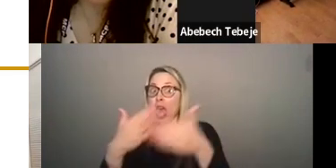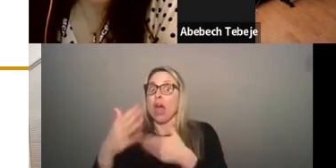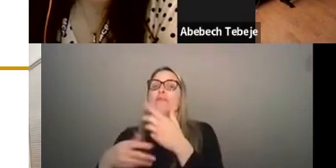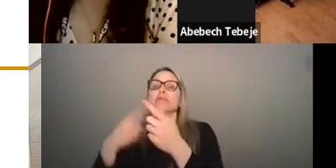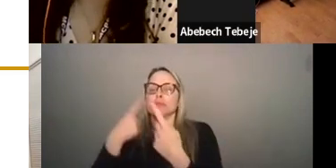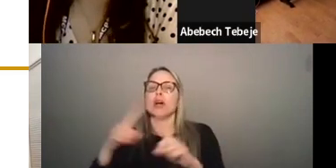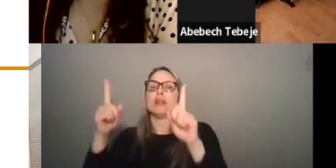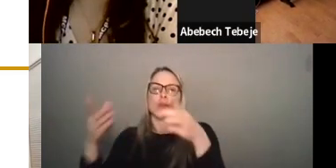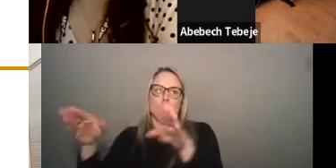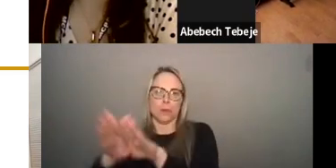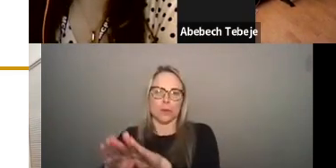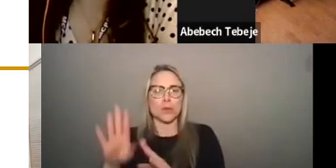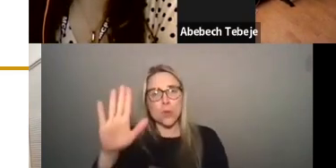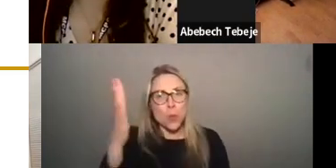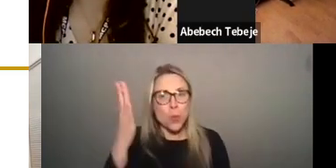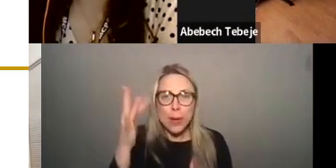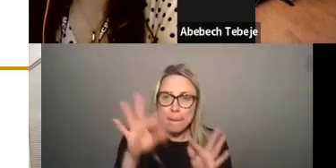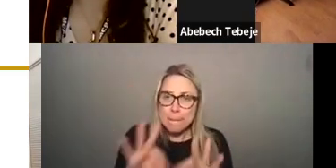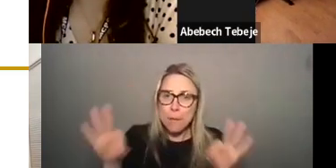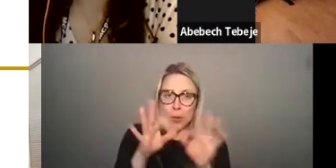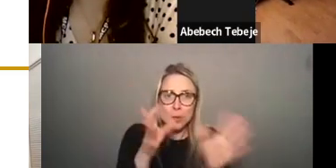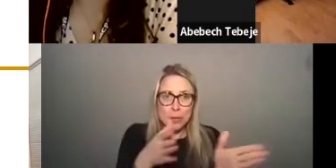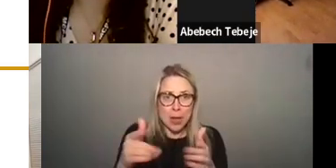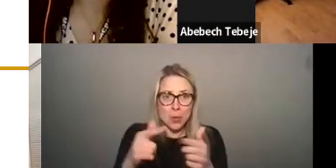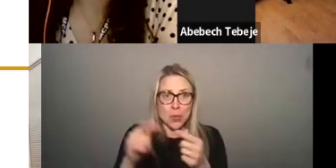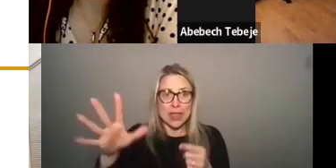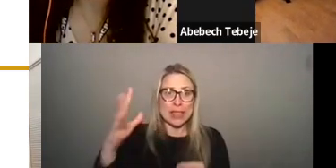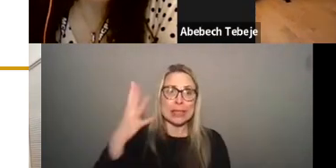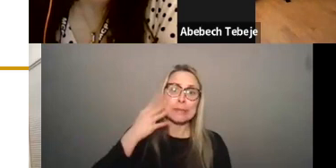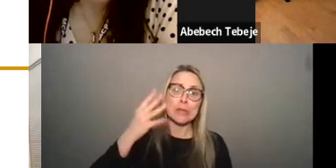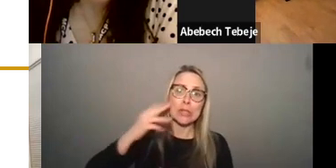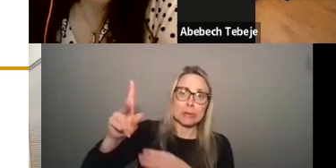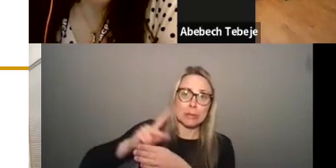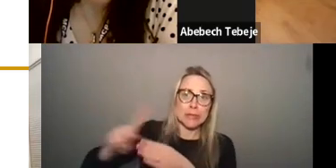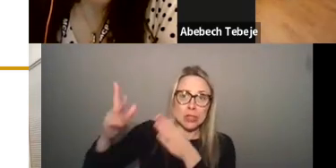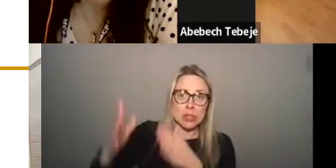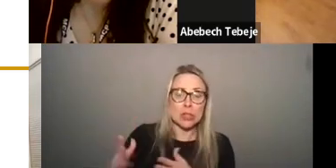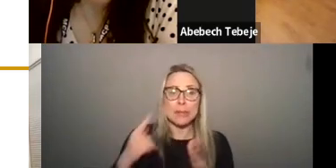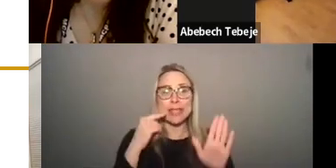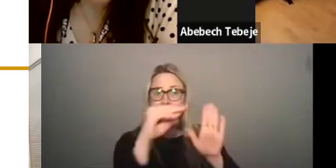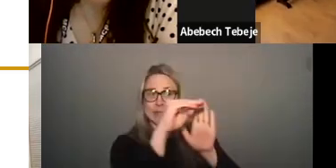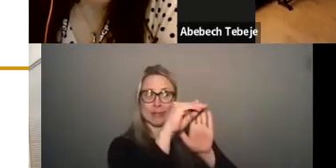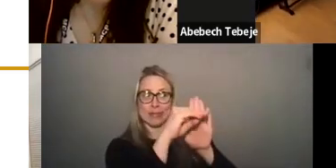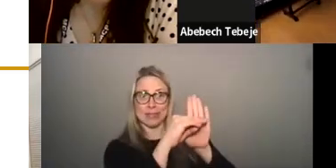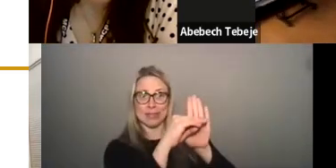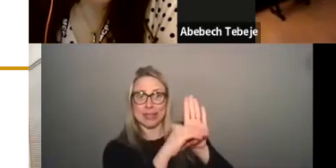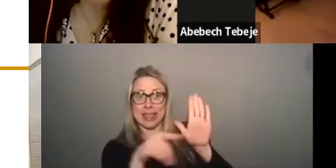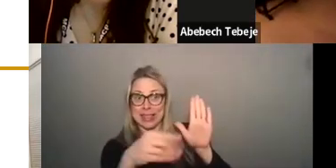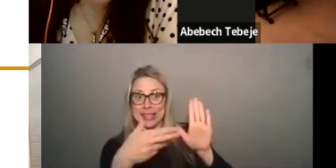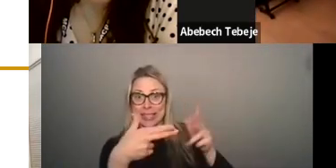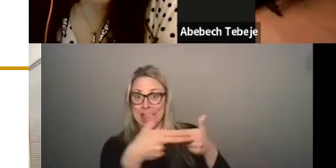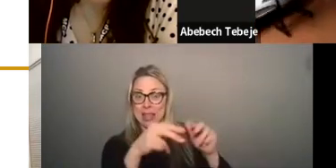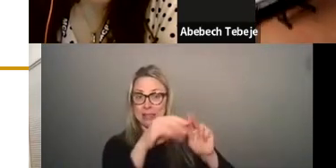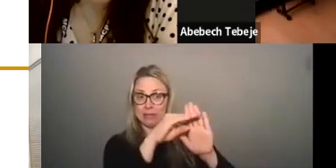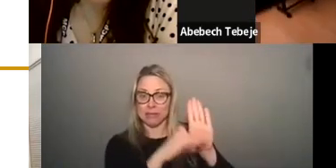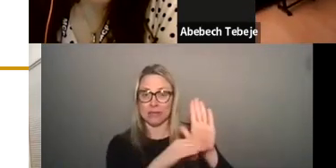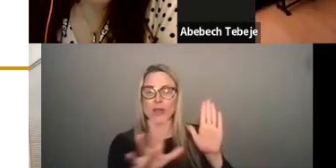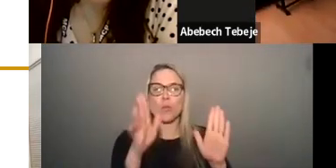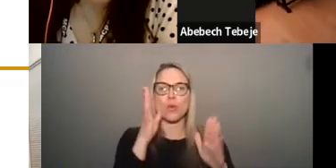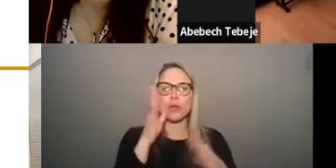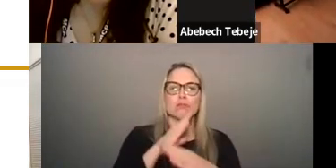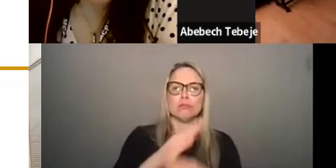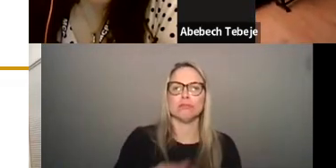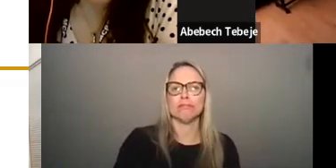experienced professional? Because all of these things that are listed on this slide, they're going to